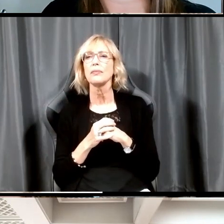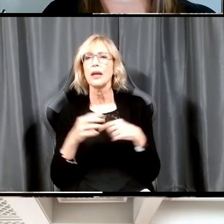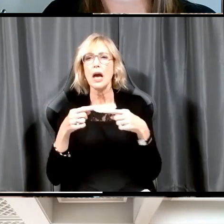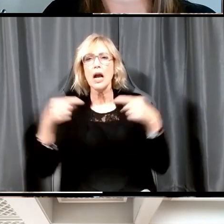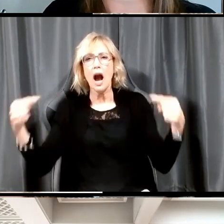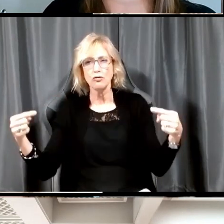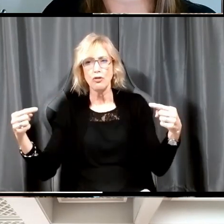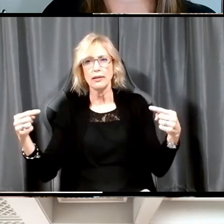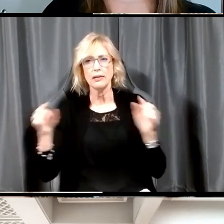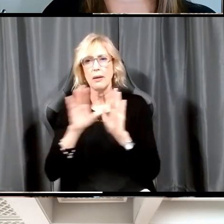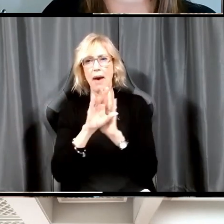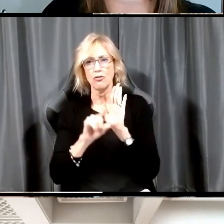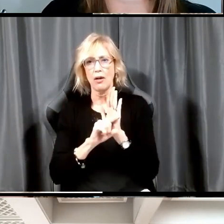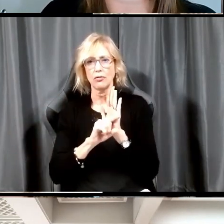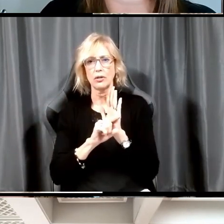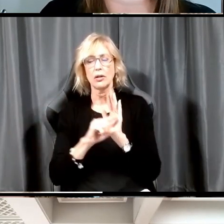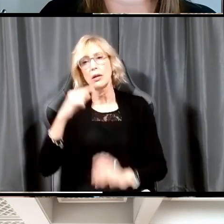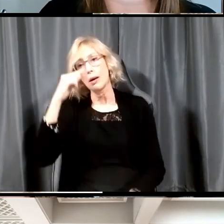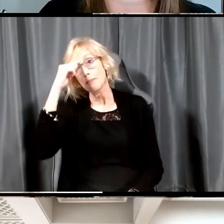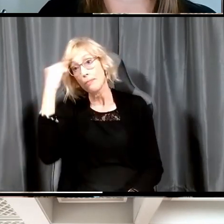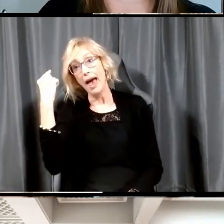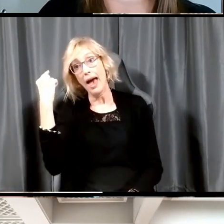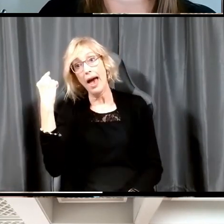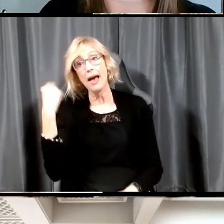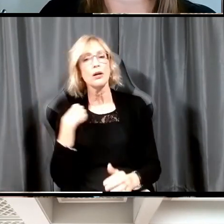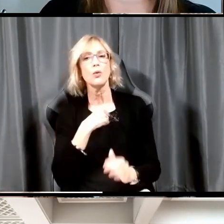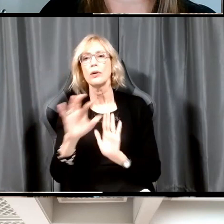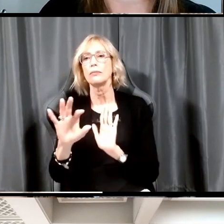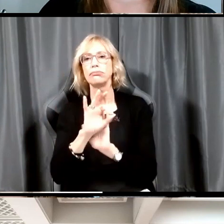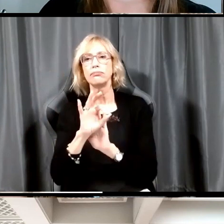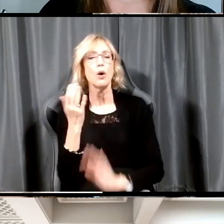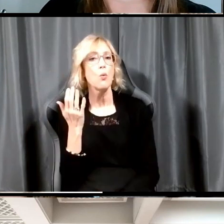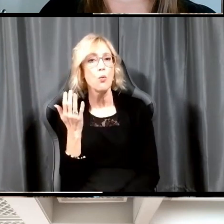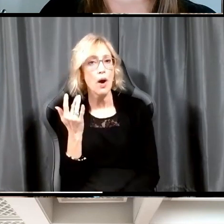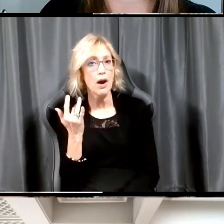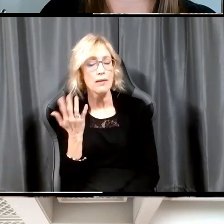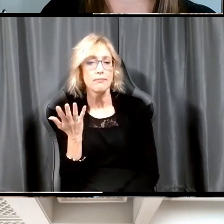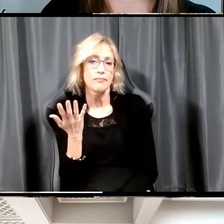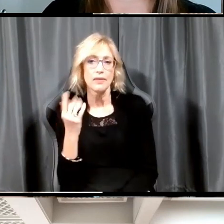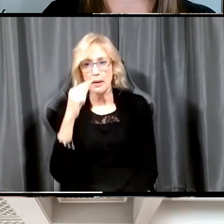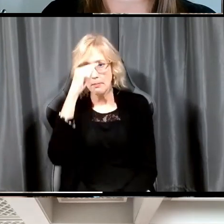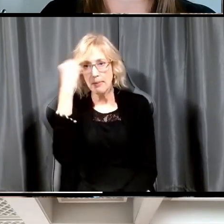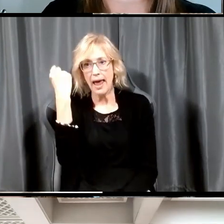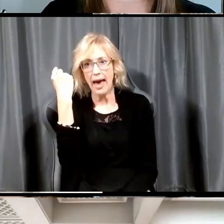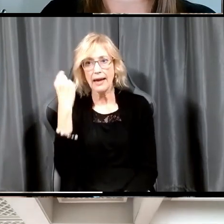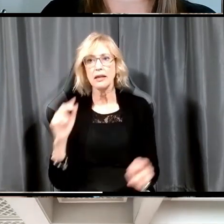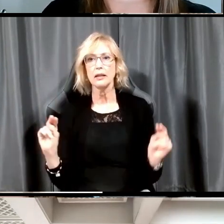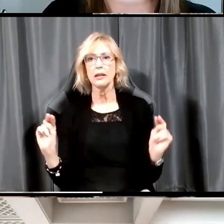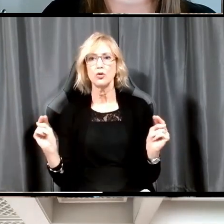contrast background. Black is just something we've chosen because Black is